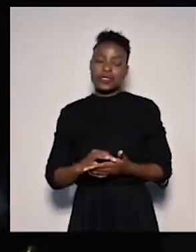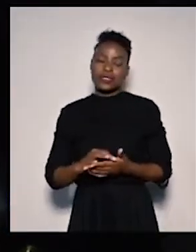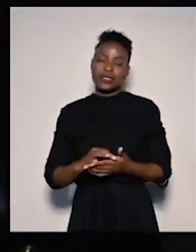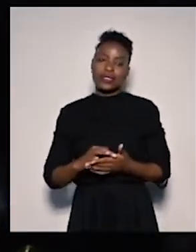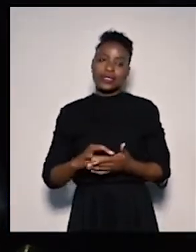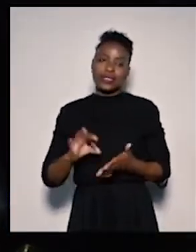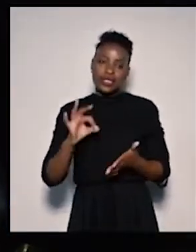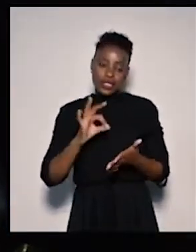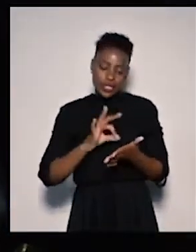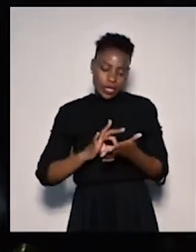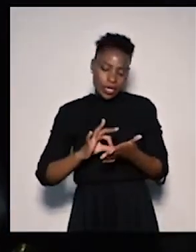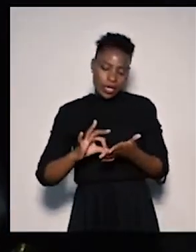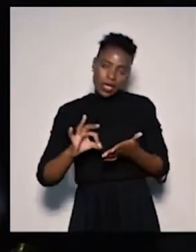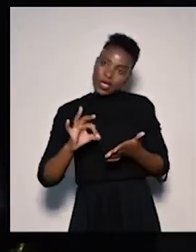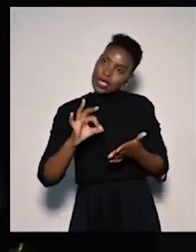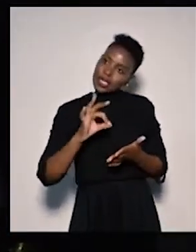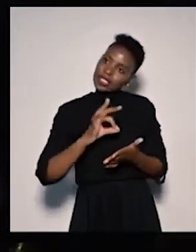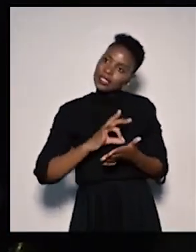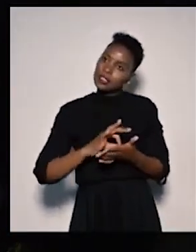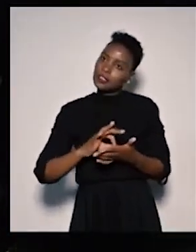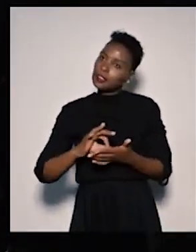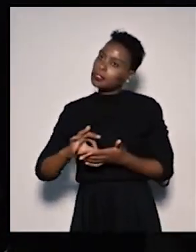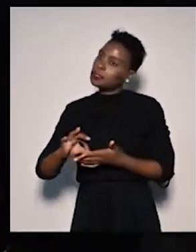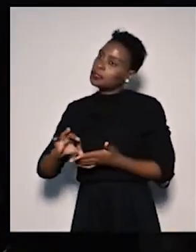chakudi sise